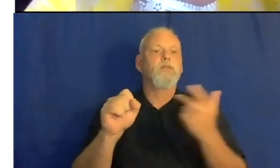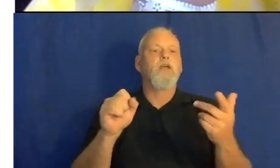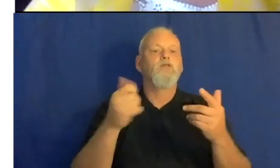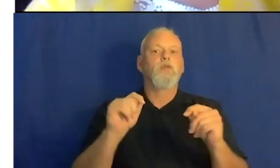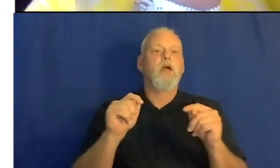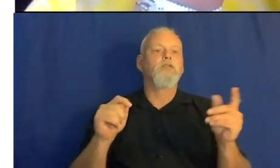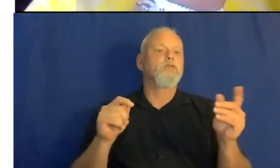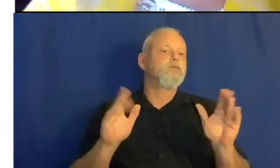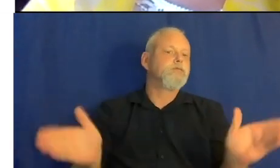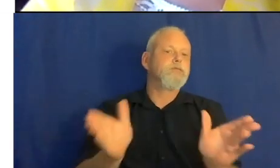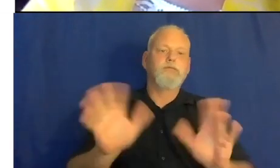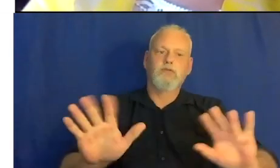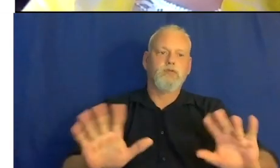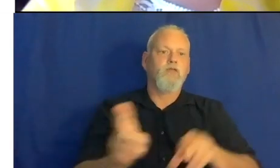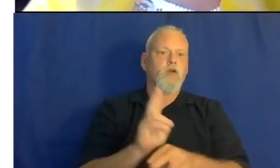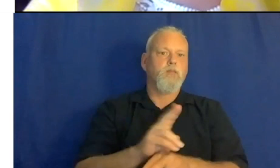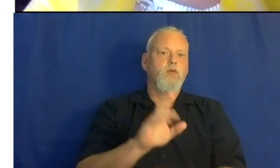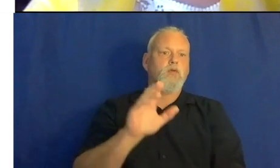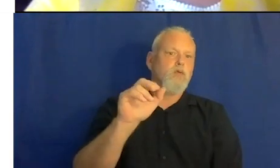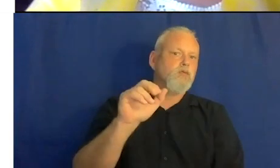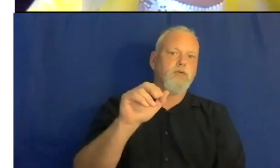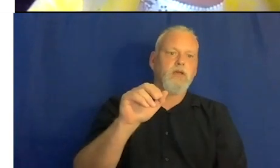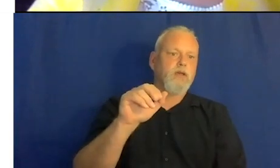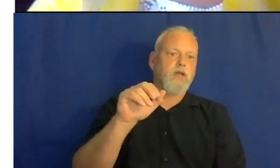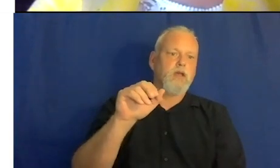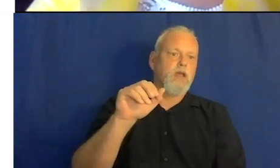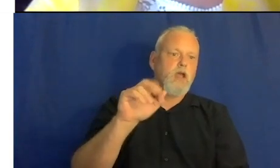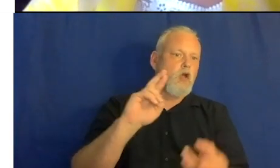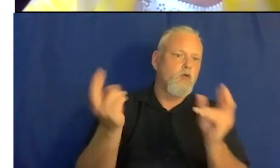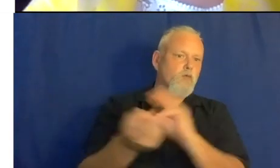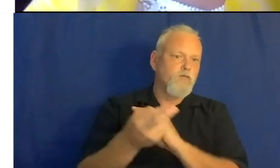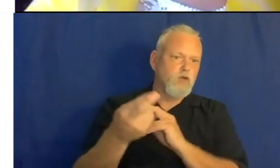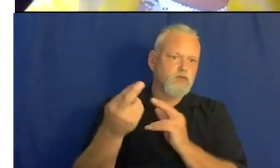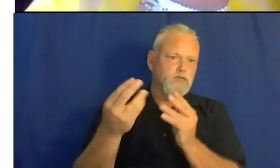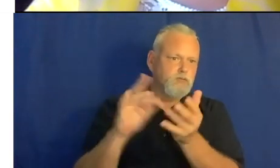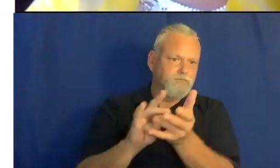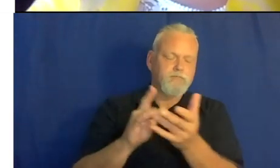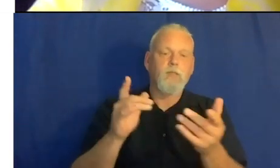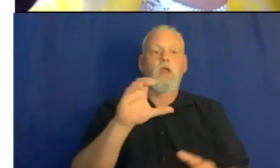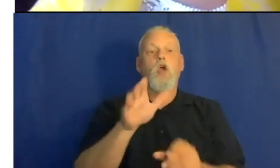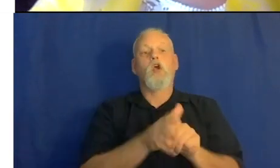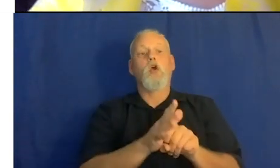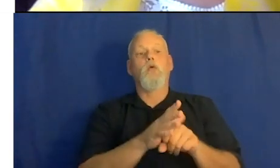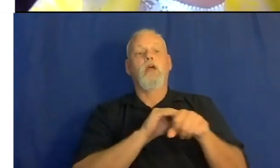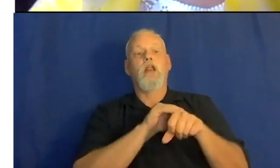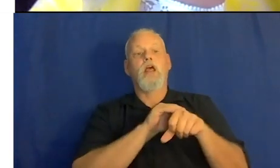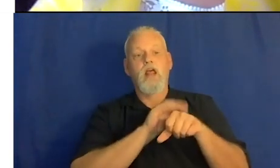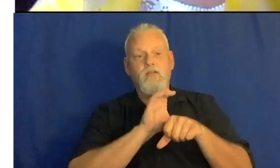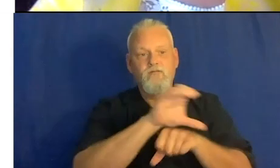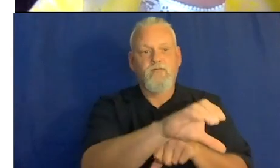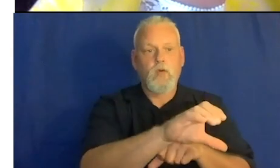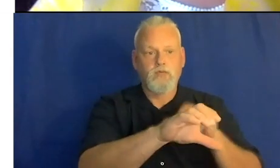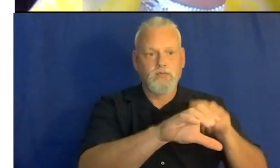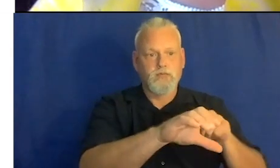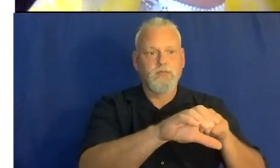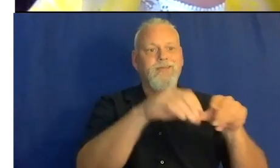said earlier, if no one is around, the likelihood of a reversal is pretty minimal. But COVID has forced the curtailing of